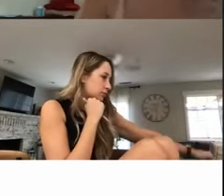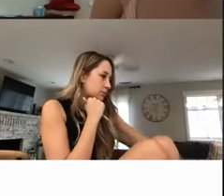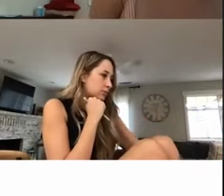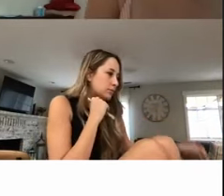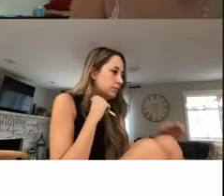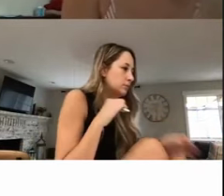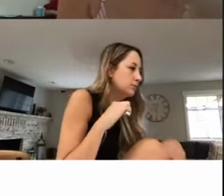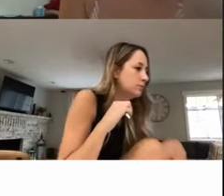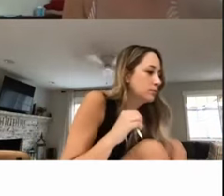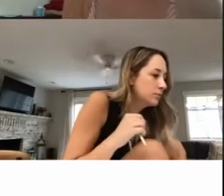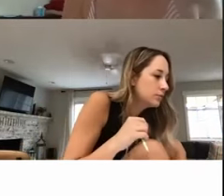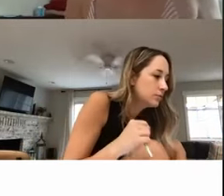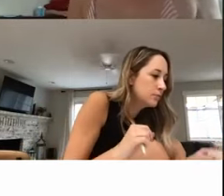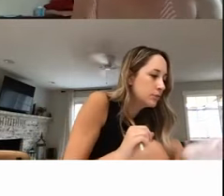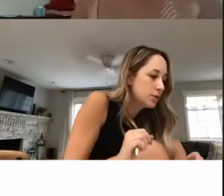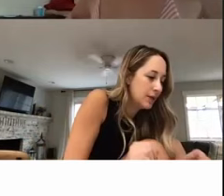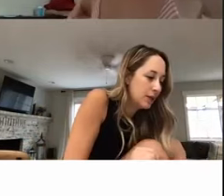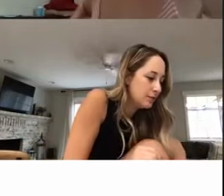coded on all of our genetic material?